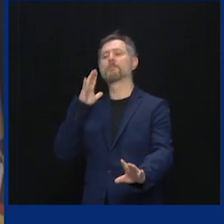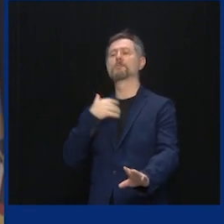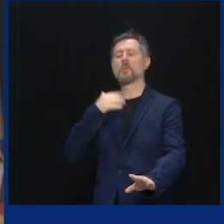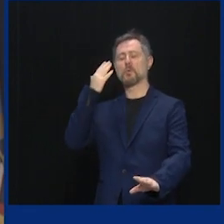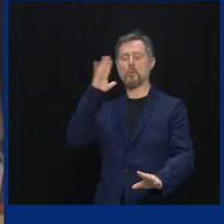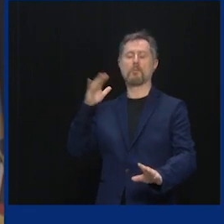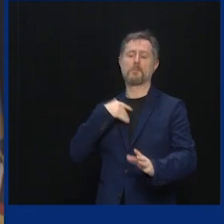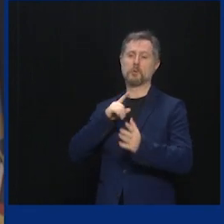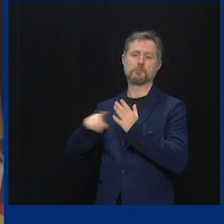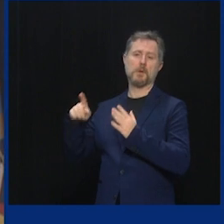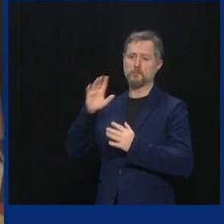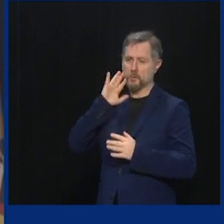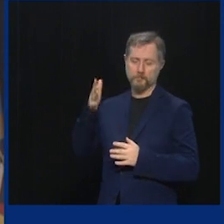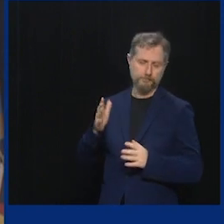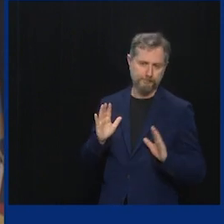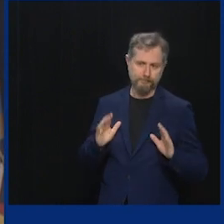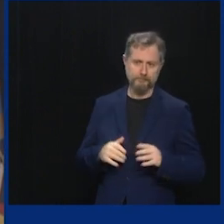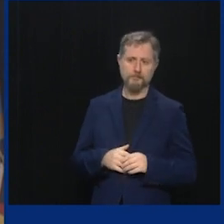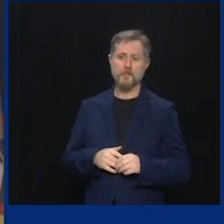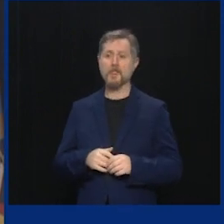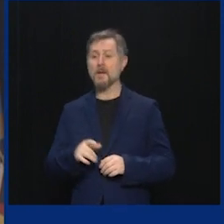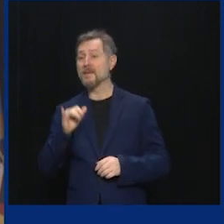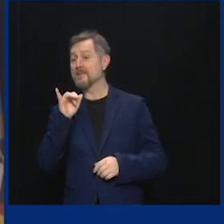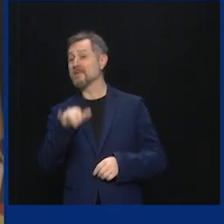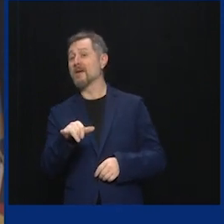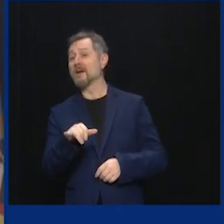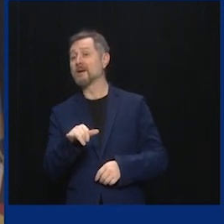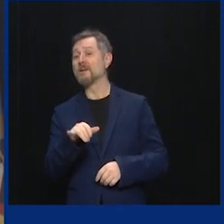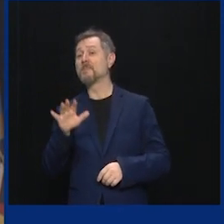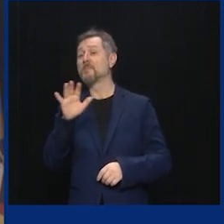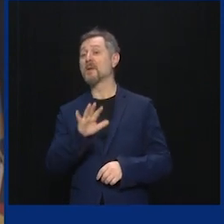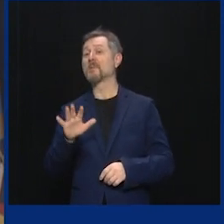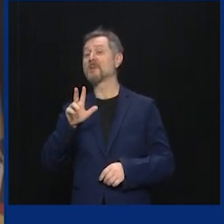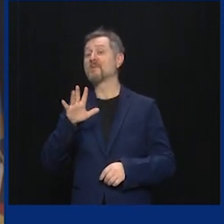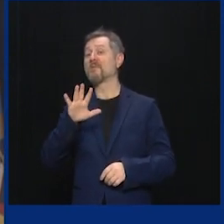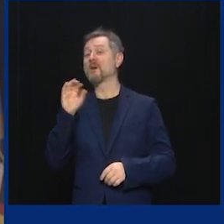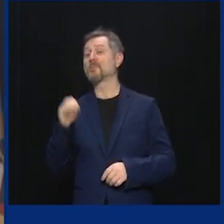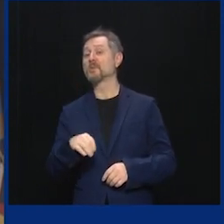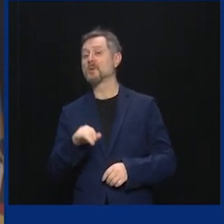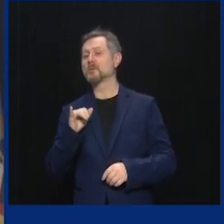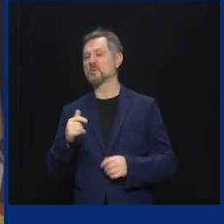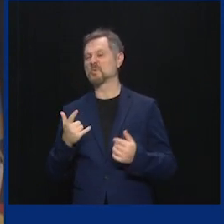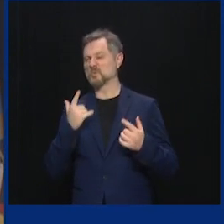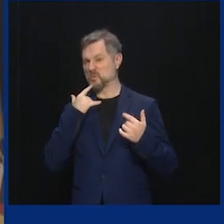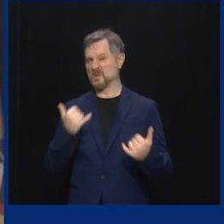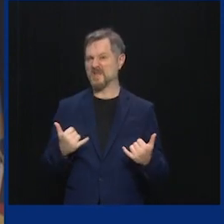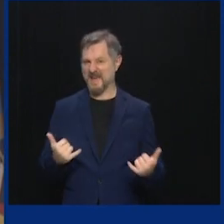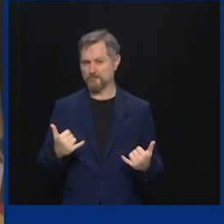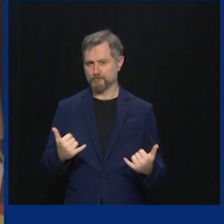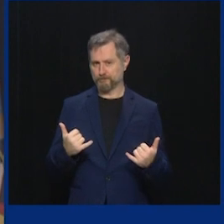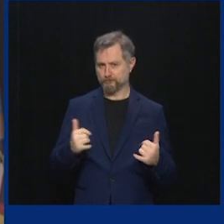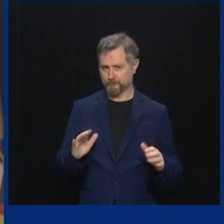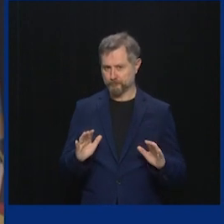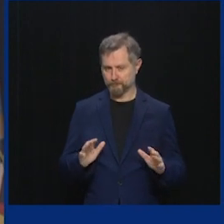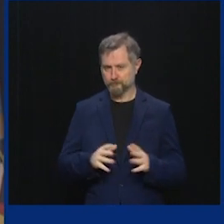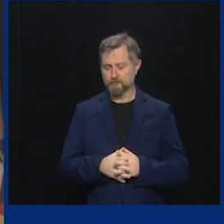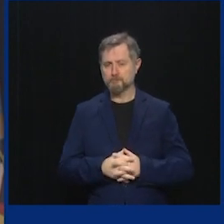And also, that is our number today. This requirement with respect to eliminating